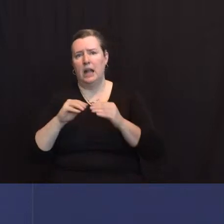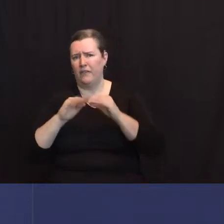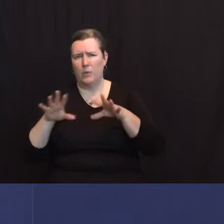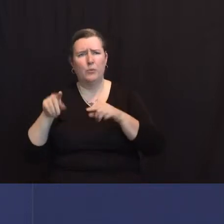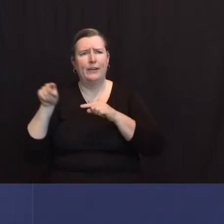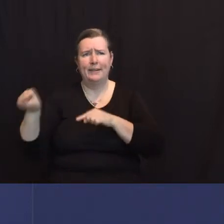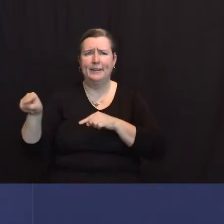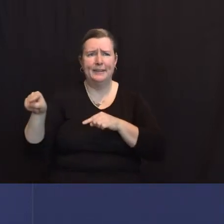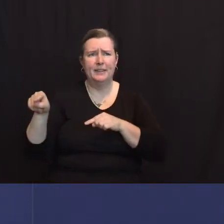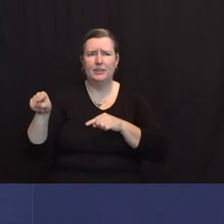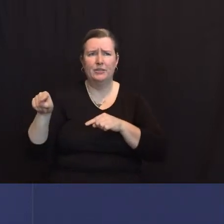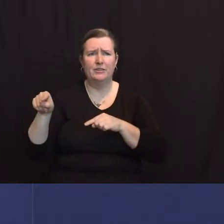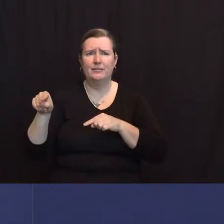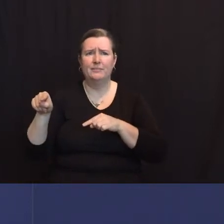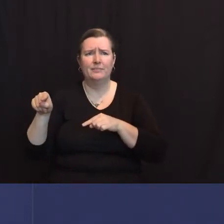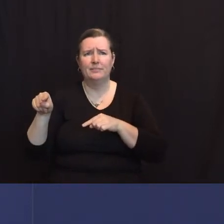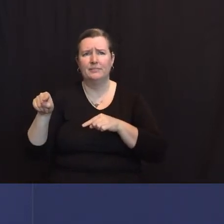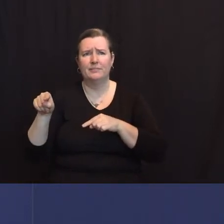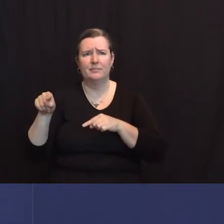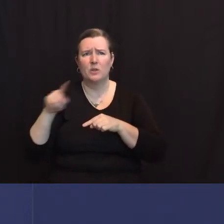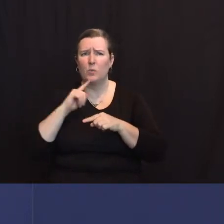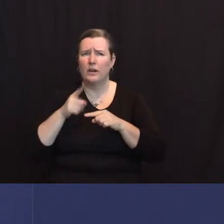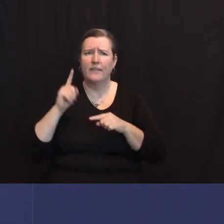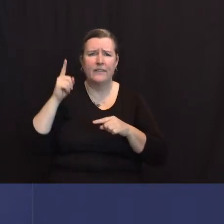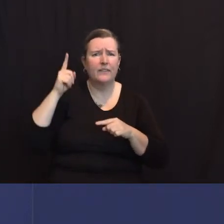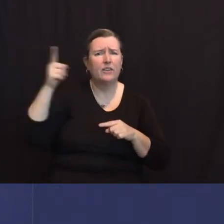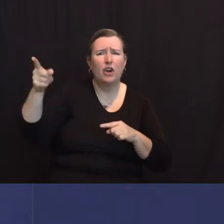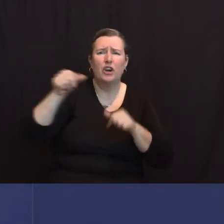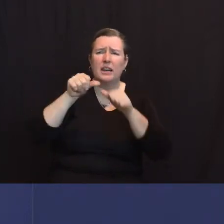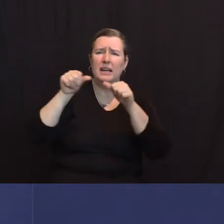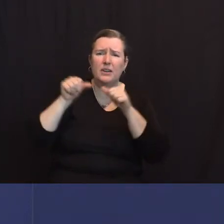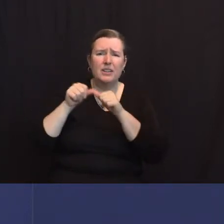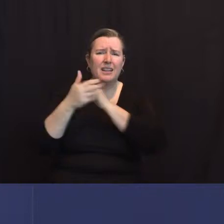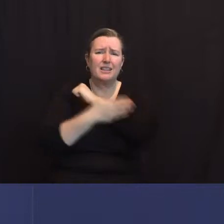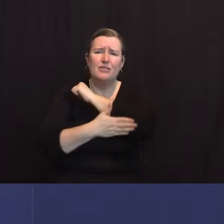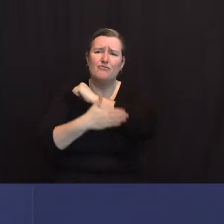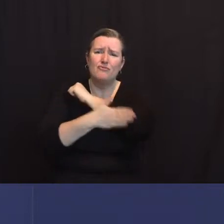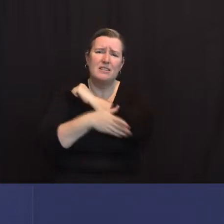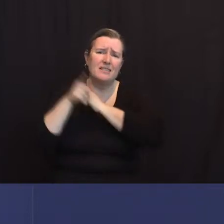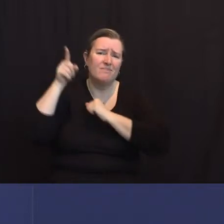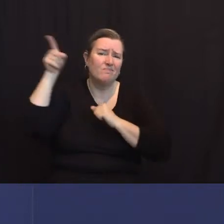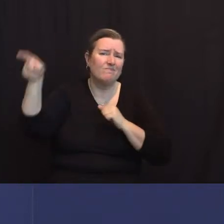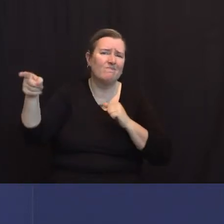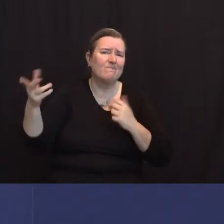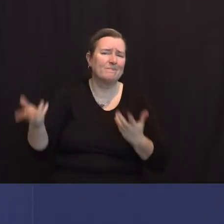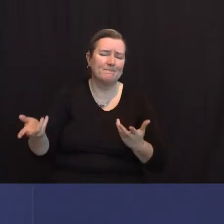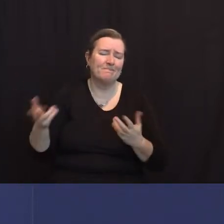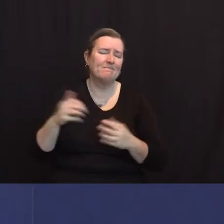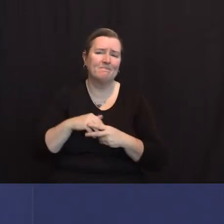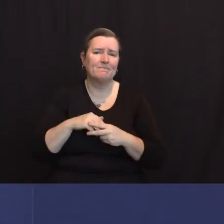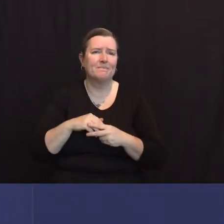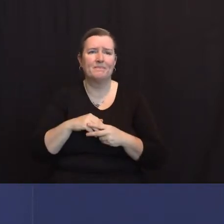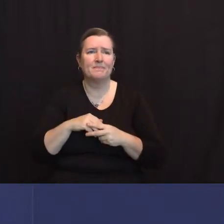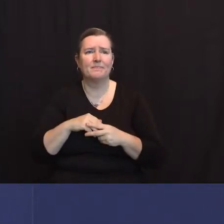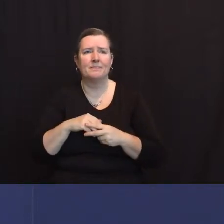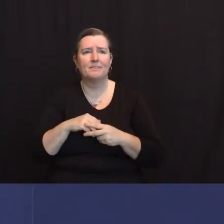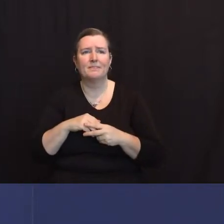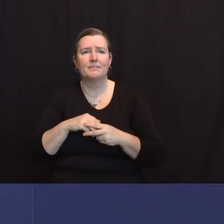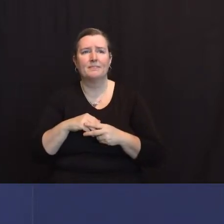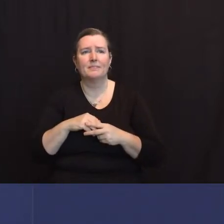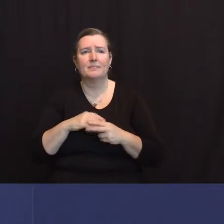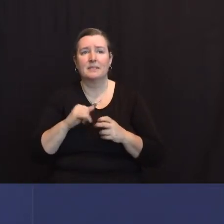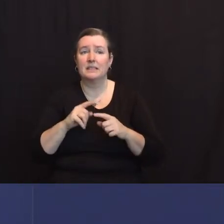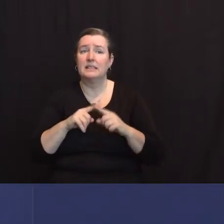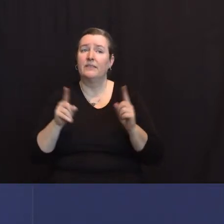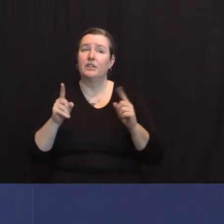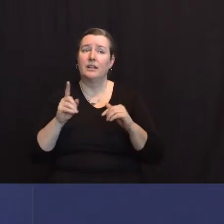these countries. The situation is very different from the widespread outbreak that we experienced in Africa in